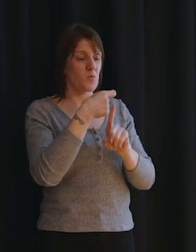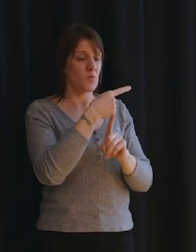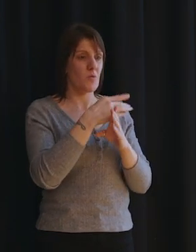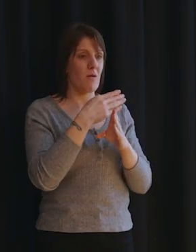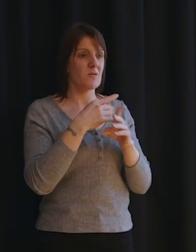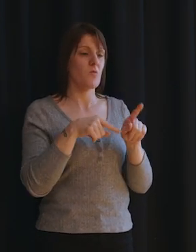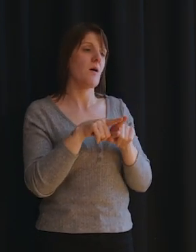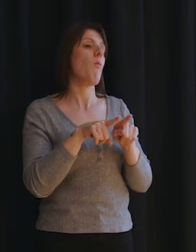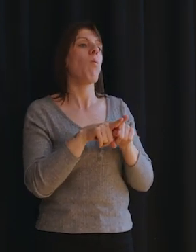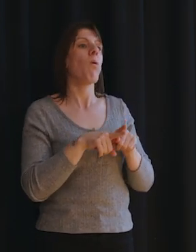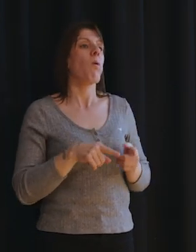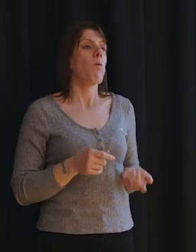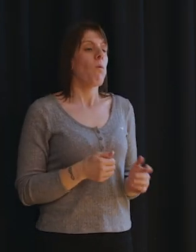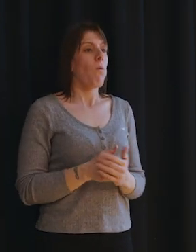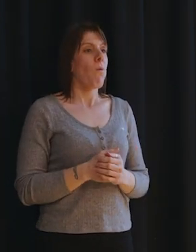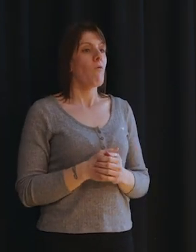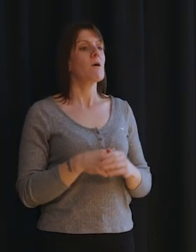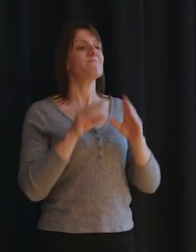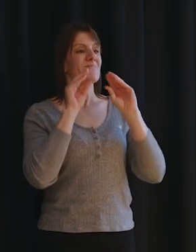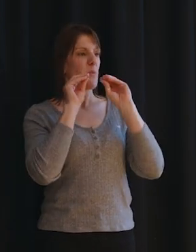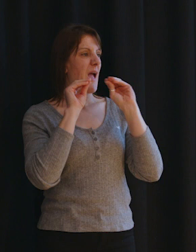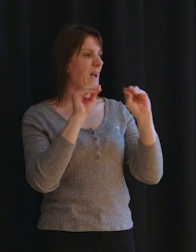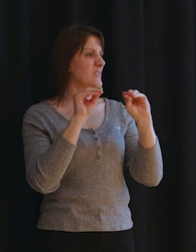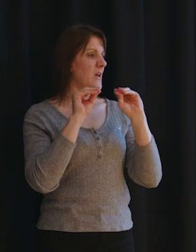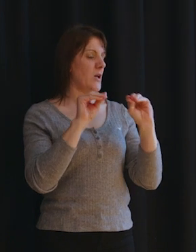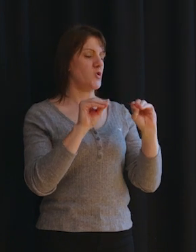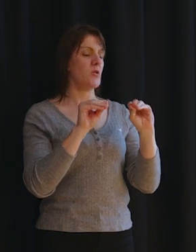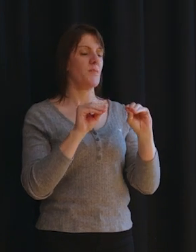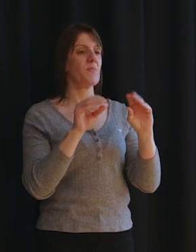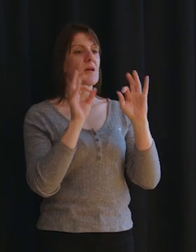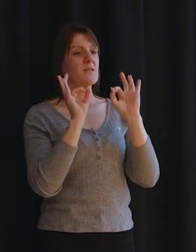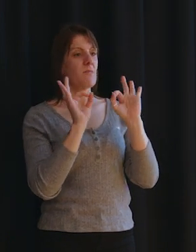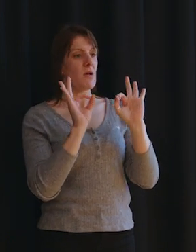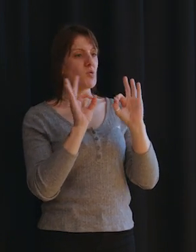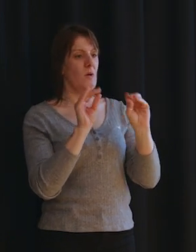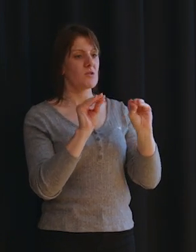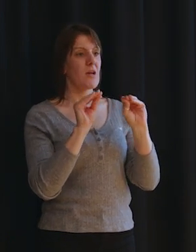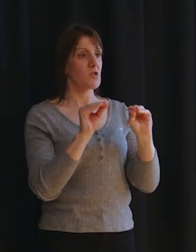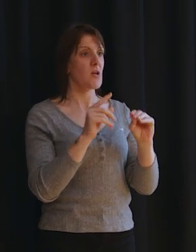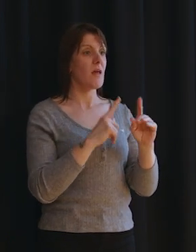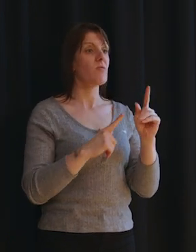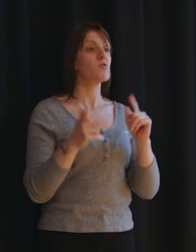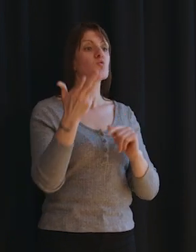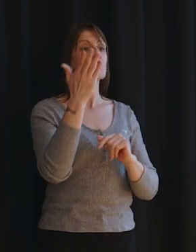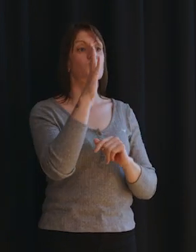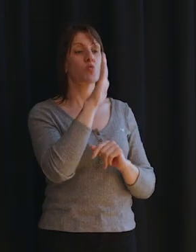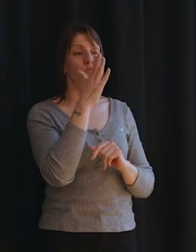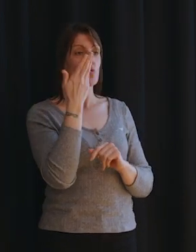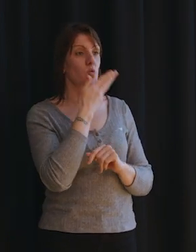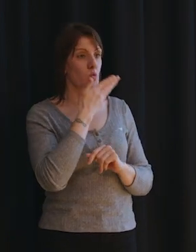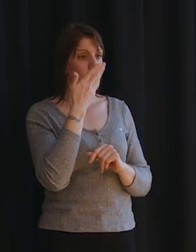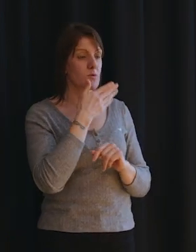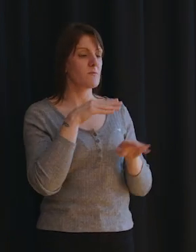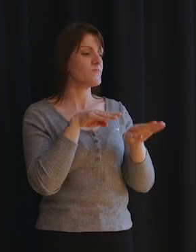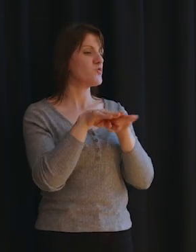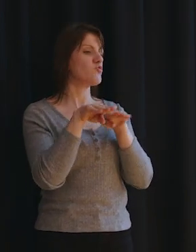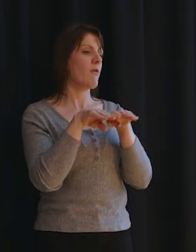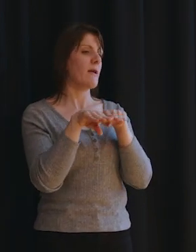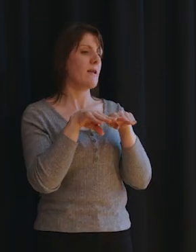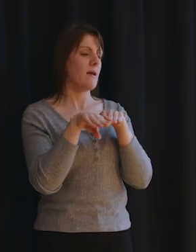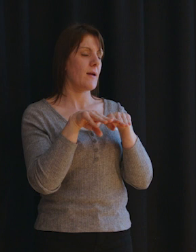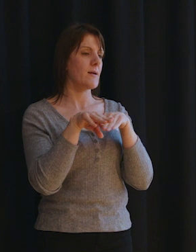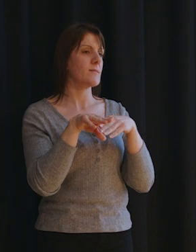There we go. So we do a bit of education in kind of special education schools as well, a bit of training, and as I say, it's a kind